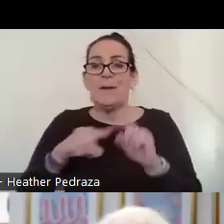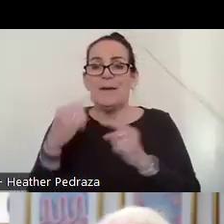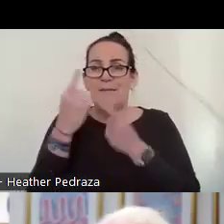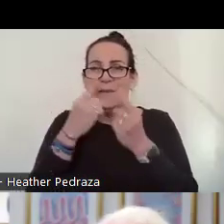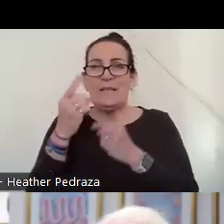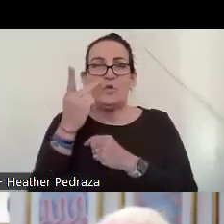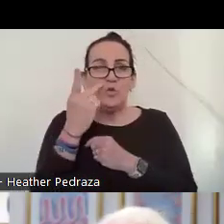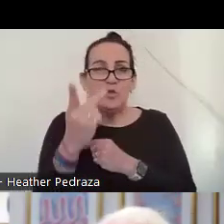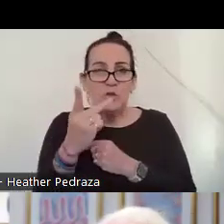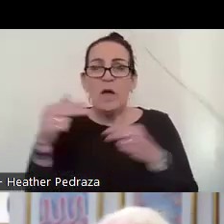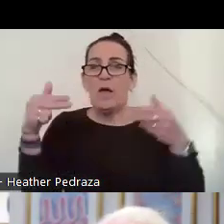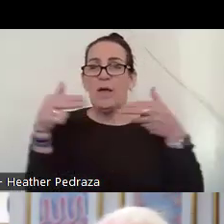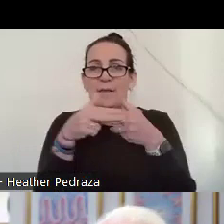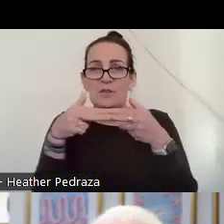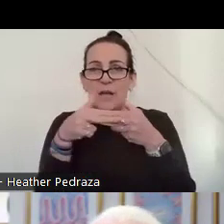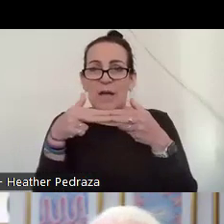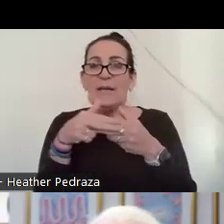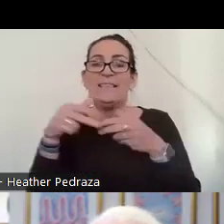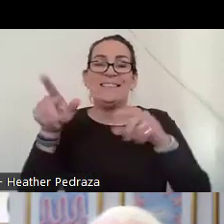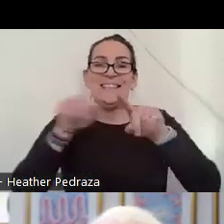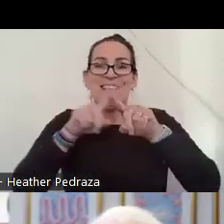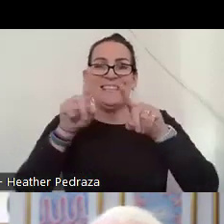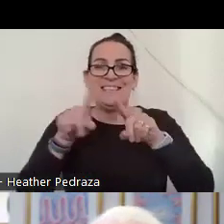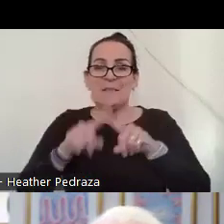possible causes of this. And so